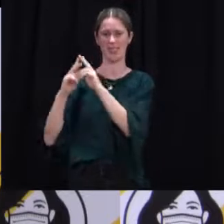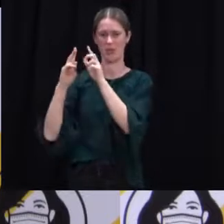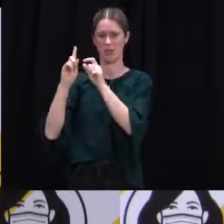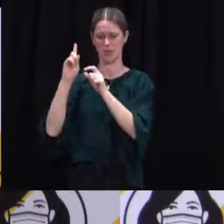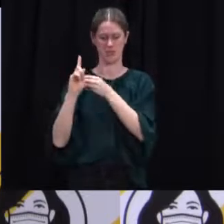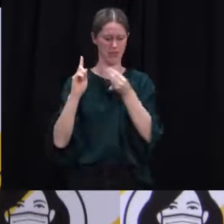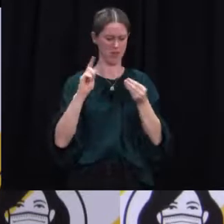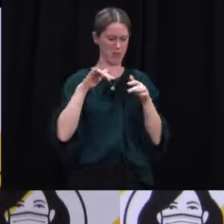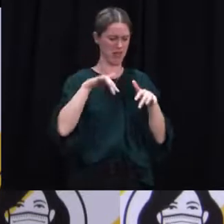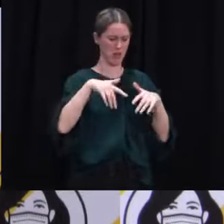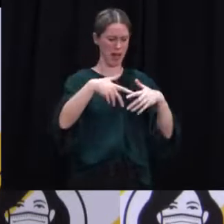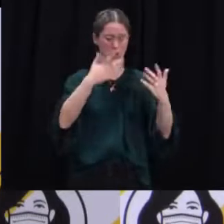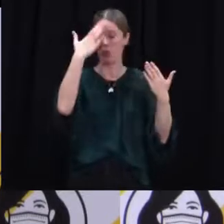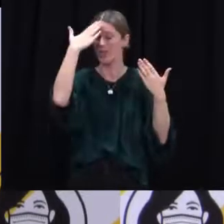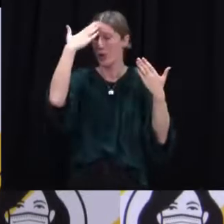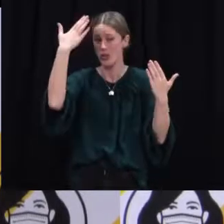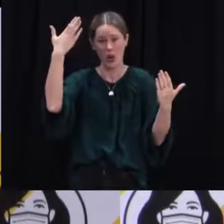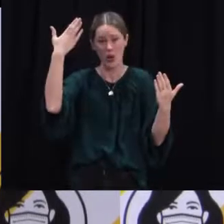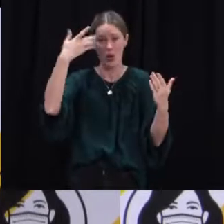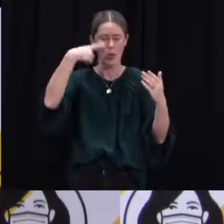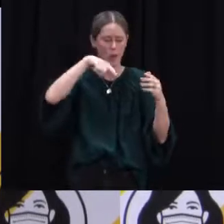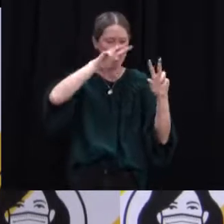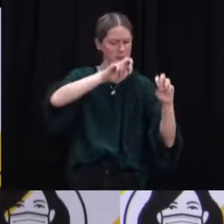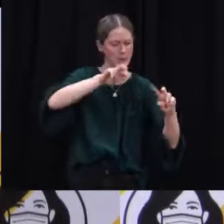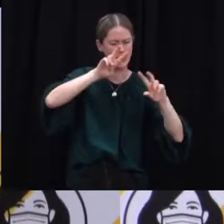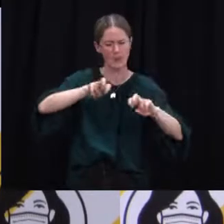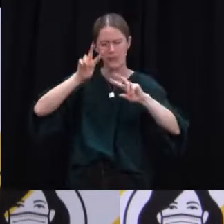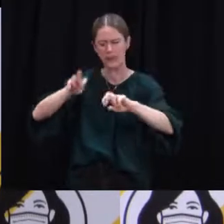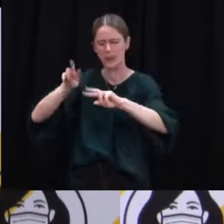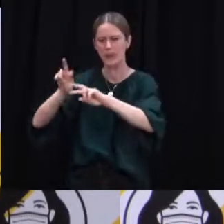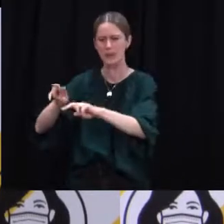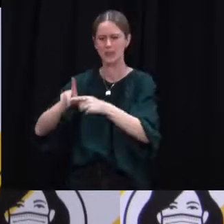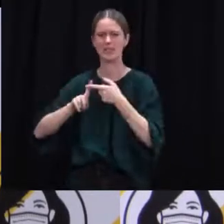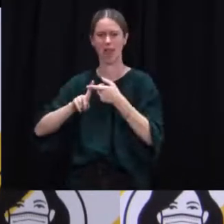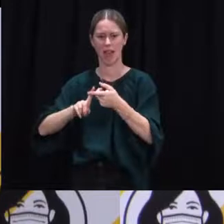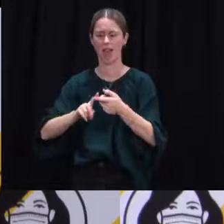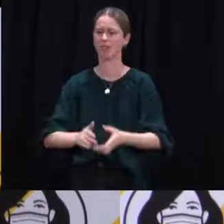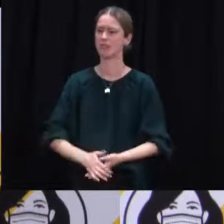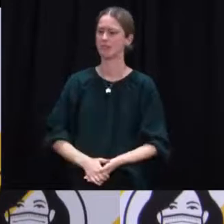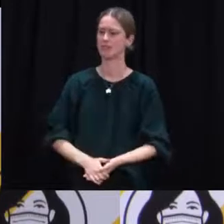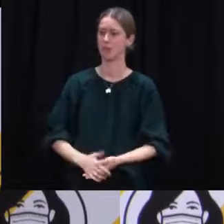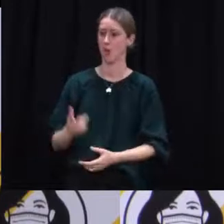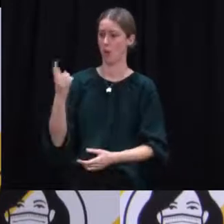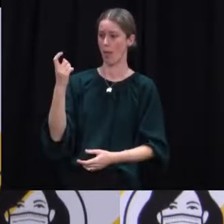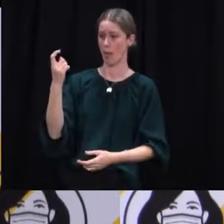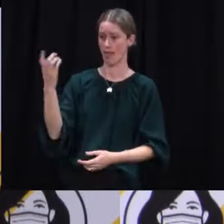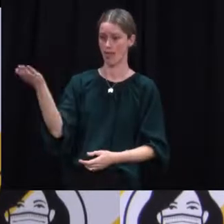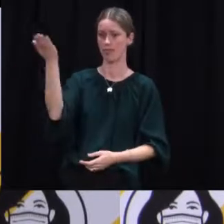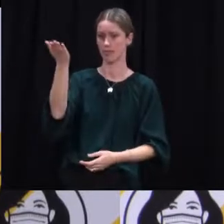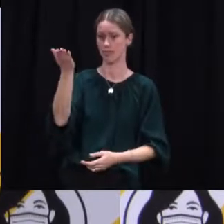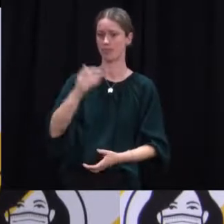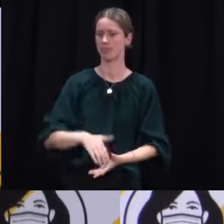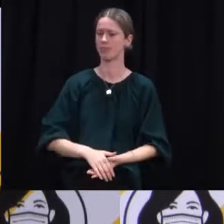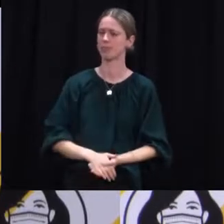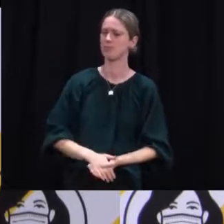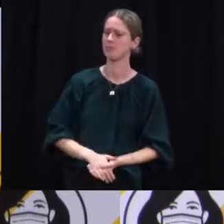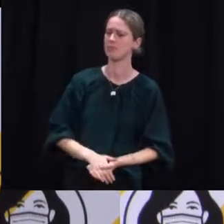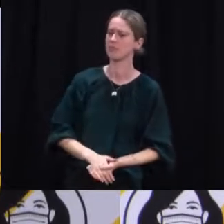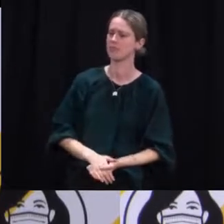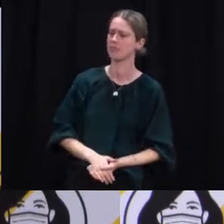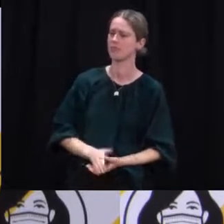was transmission from our potential source case and other people. So we keep running down